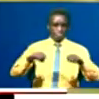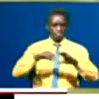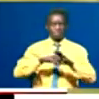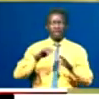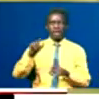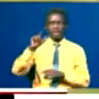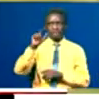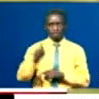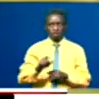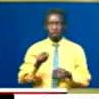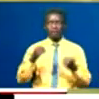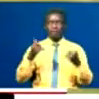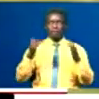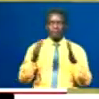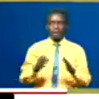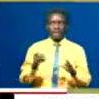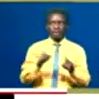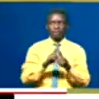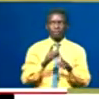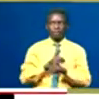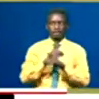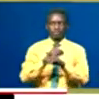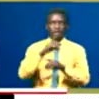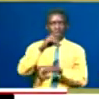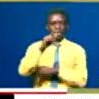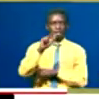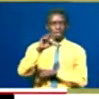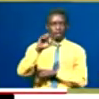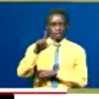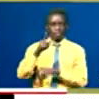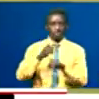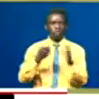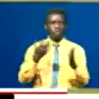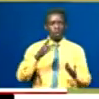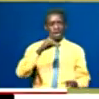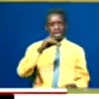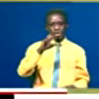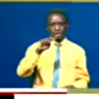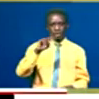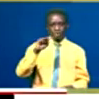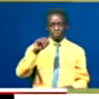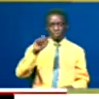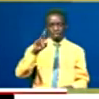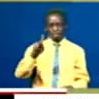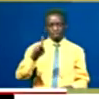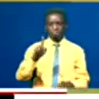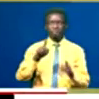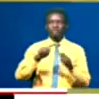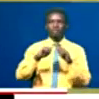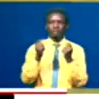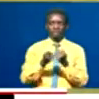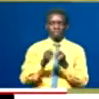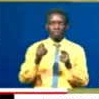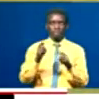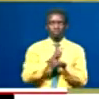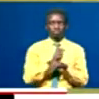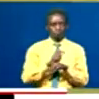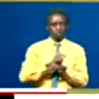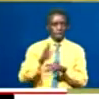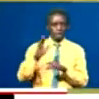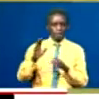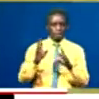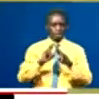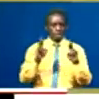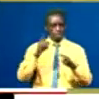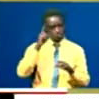Skriven and defender Daniel Anyembe from Denmark. The team will hold their final training session on March 25th as they prepare